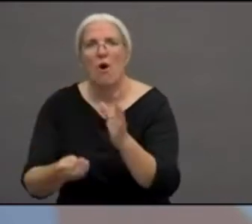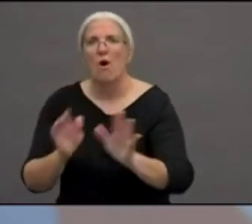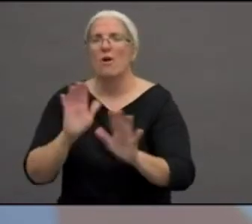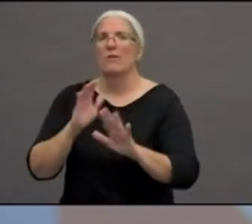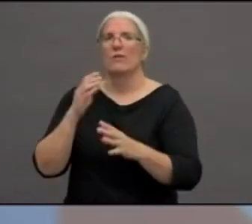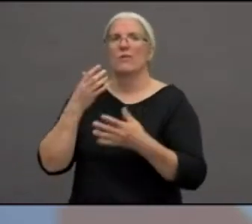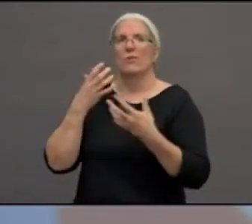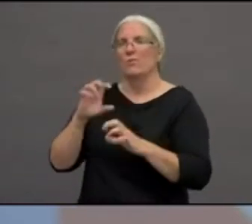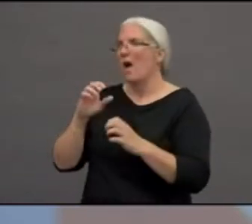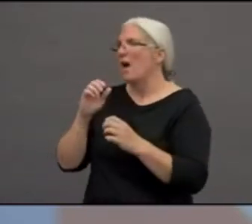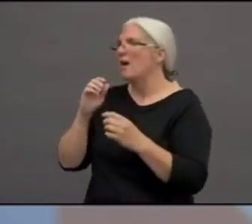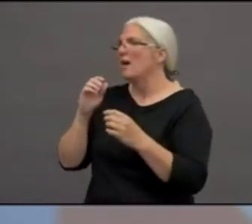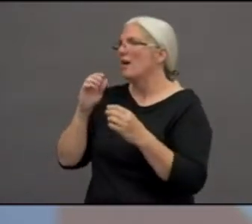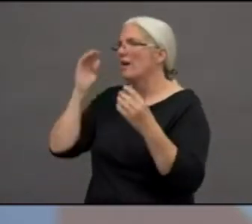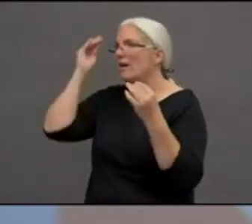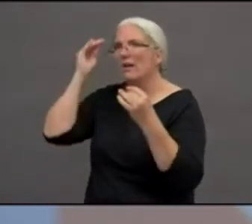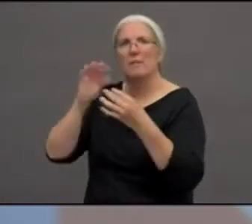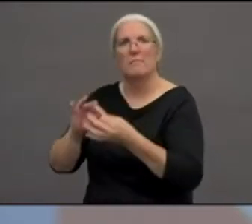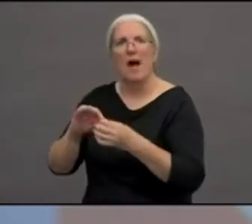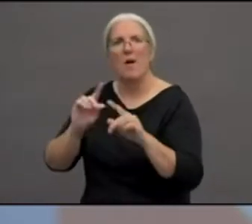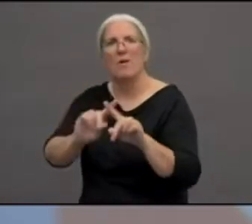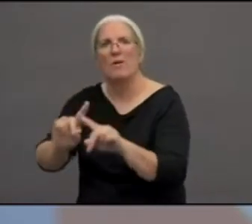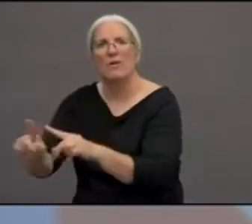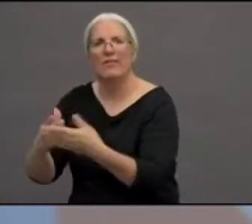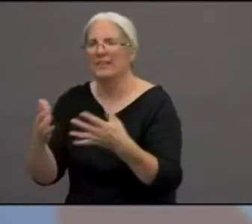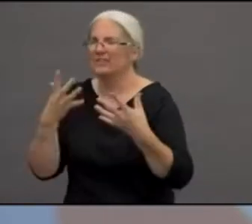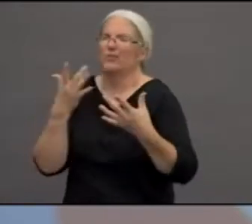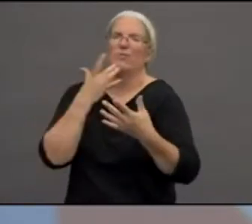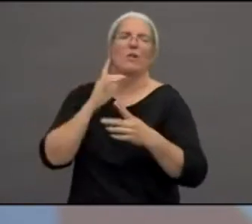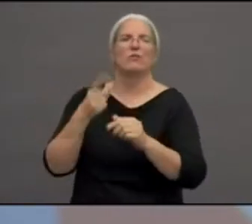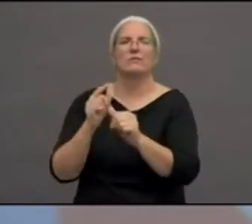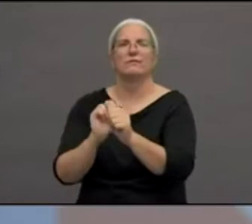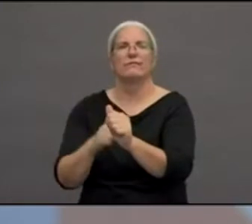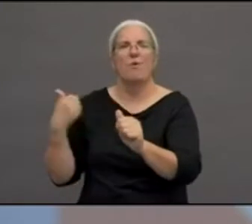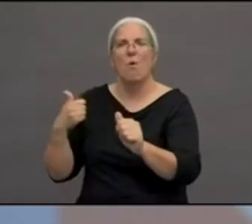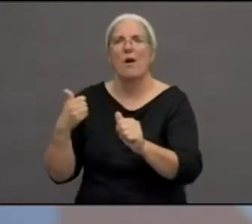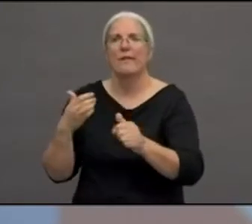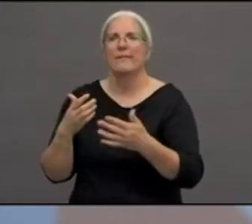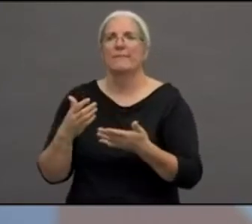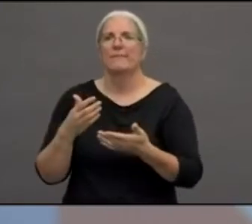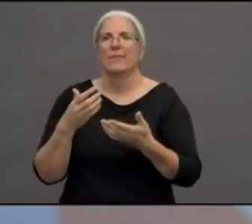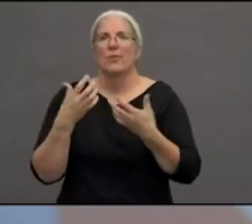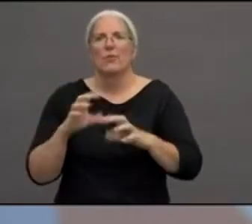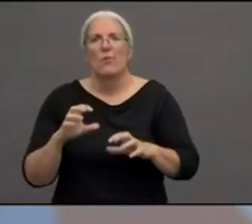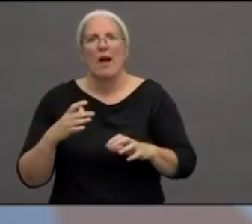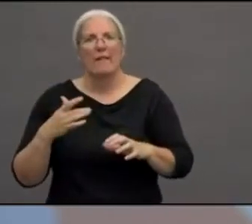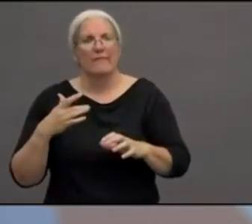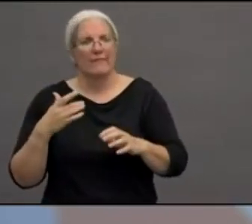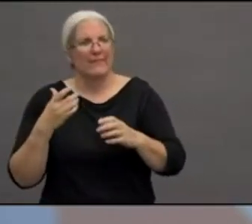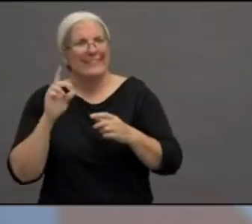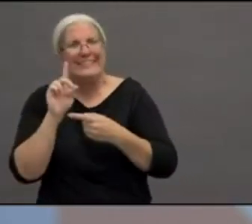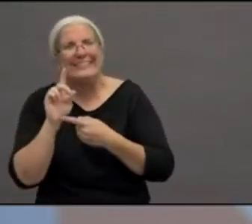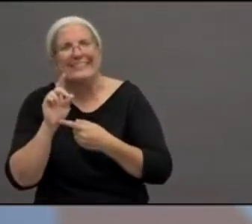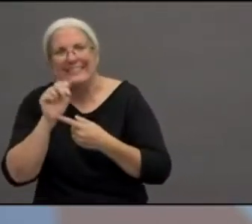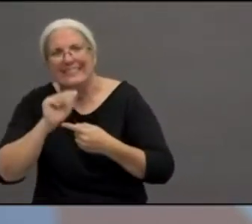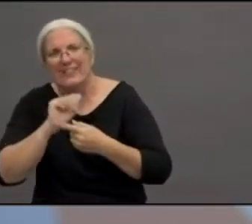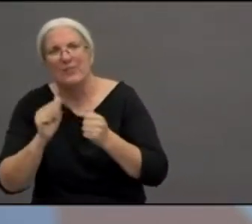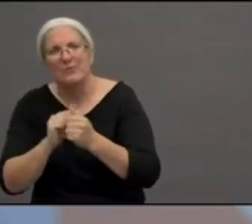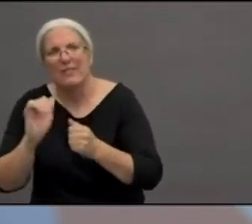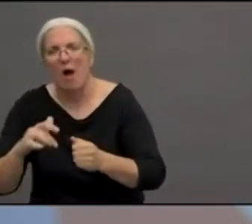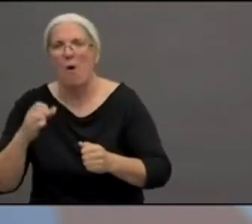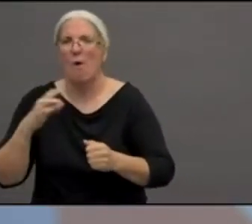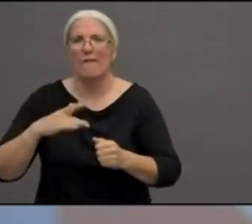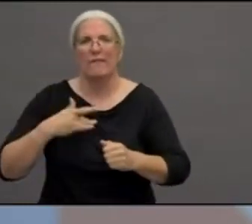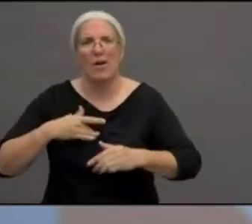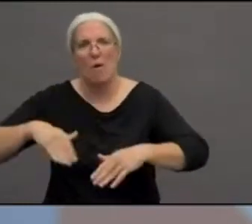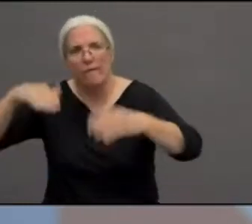or other sorts of things to be able to just kind of distance yourself a little bit. Sometimes you might feel overwhelmed with